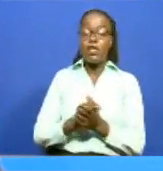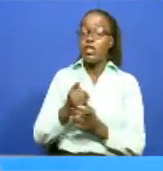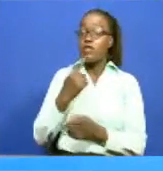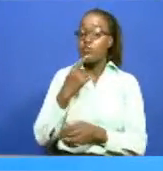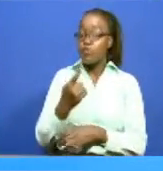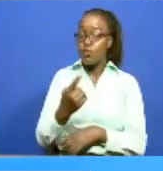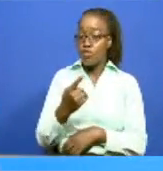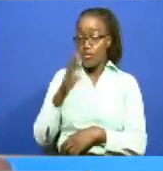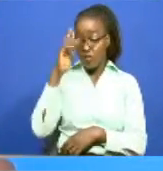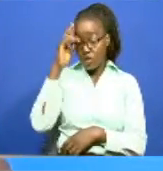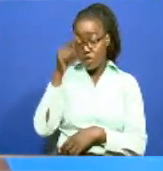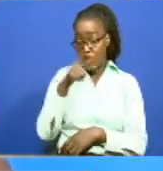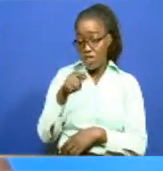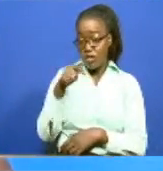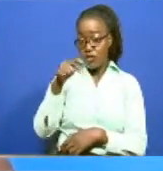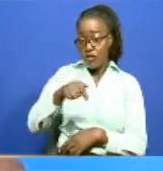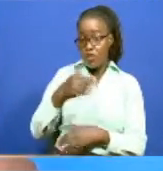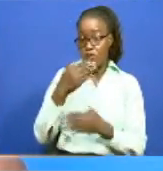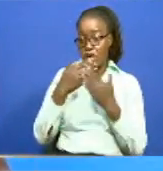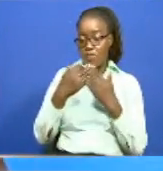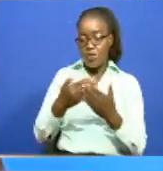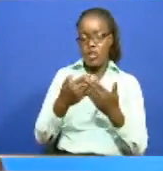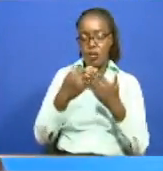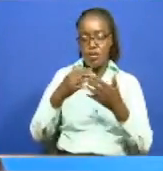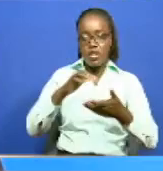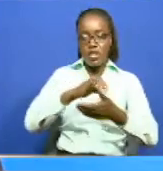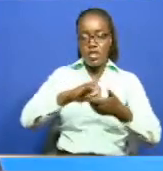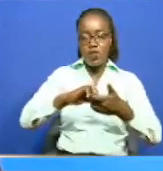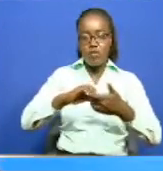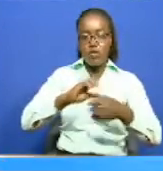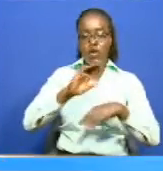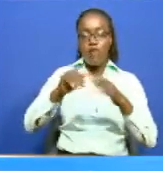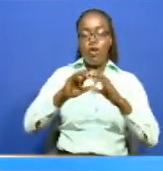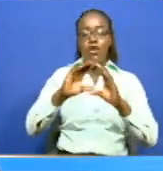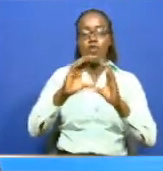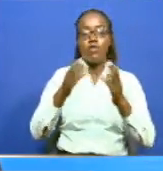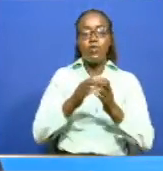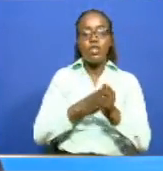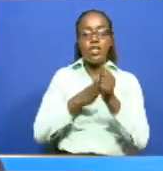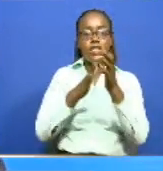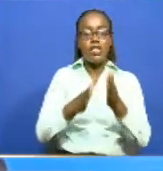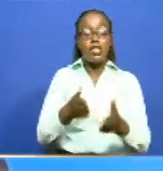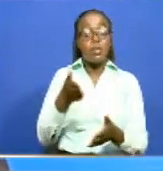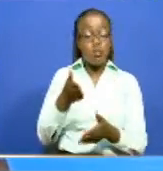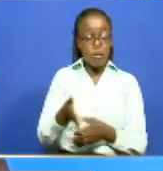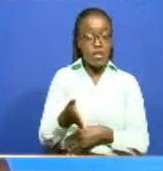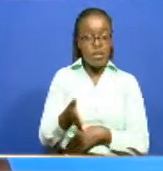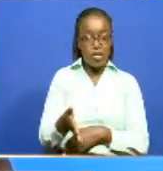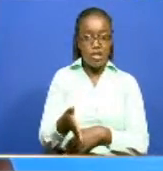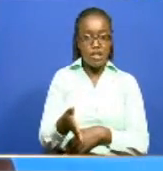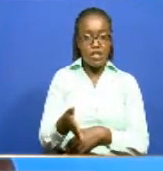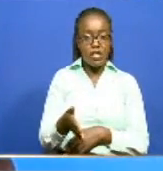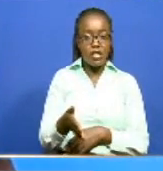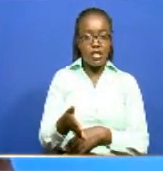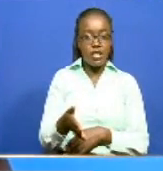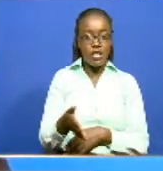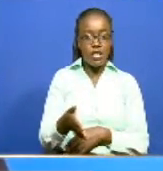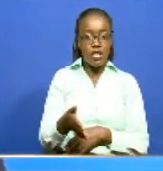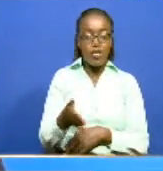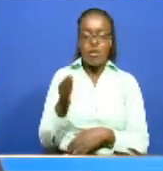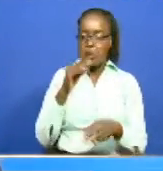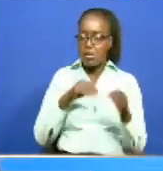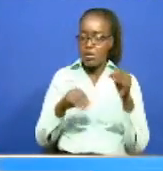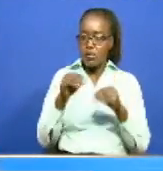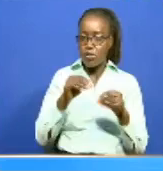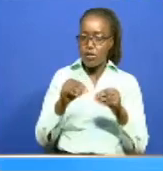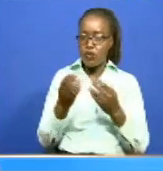for this reason today we really appreciate the engagement of all the community leaders present here today, noting really the contributions of